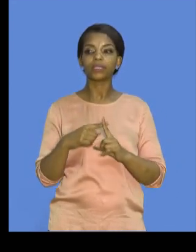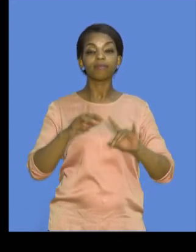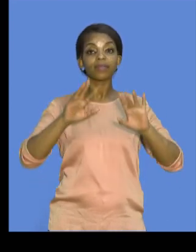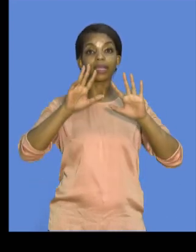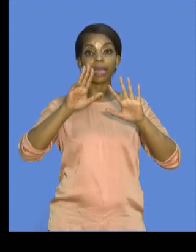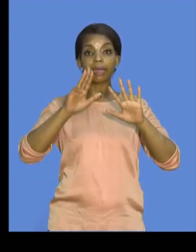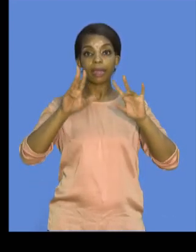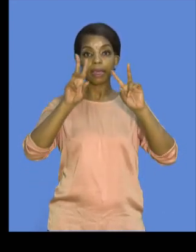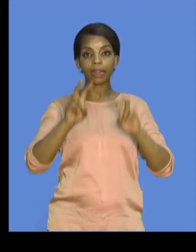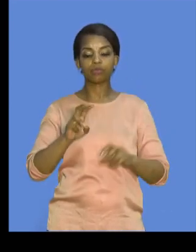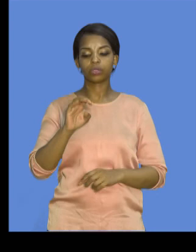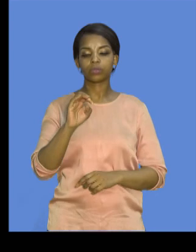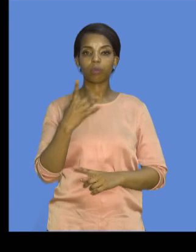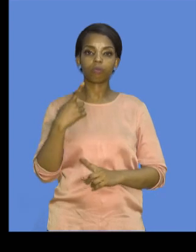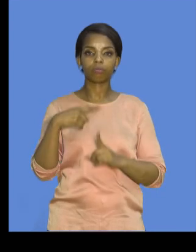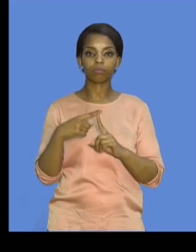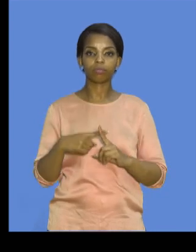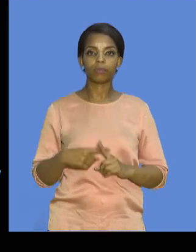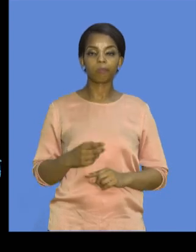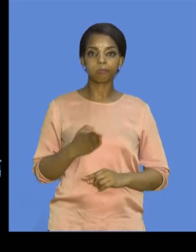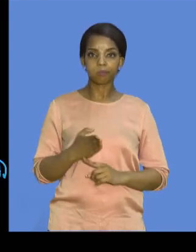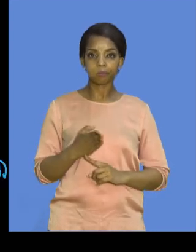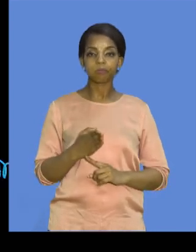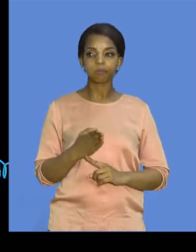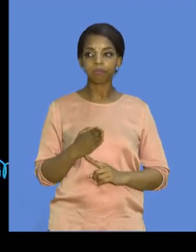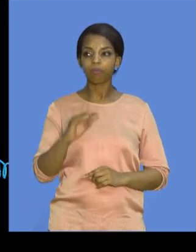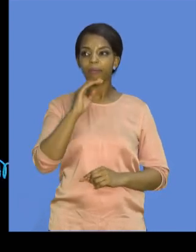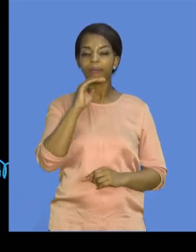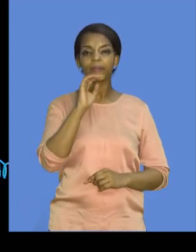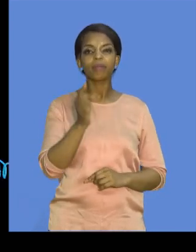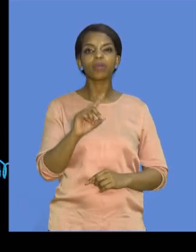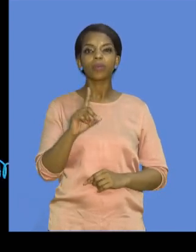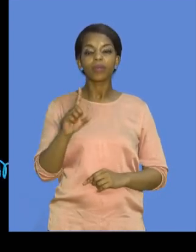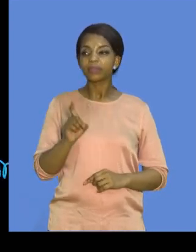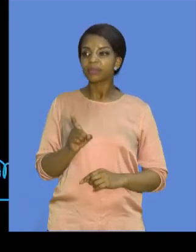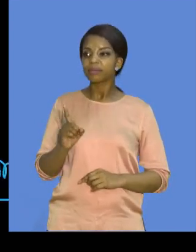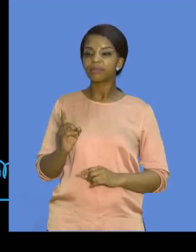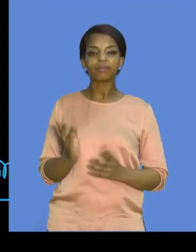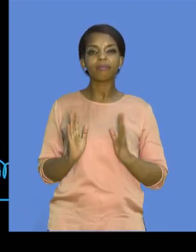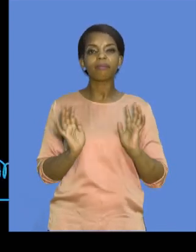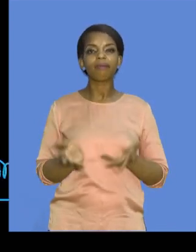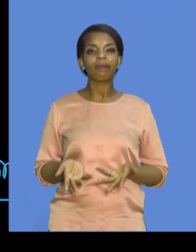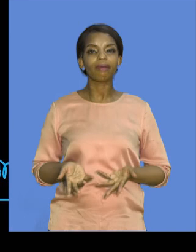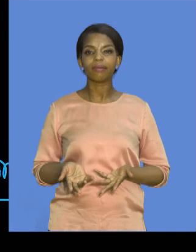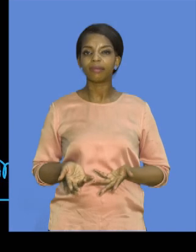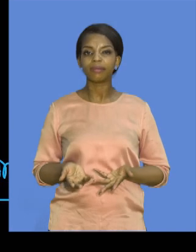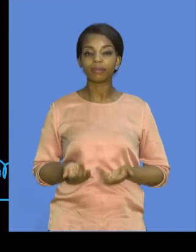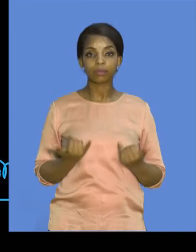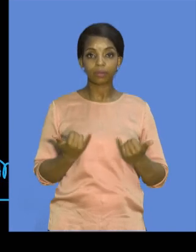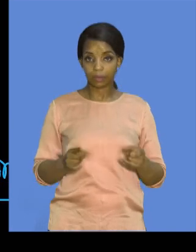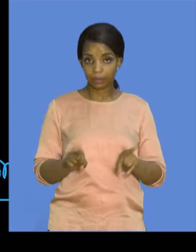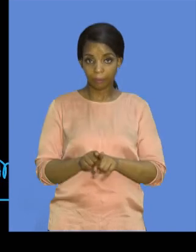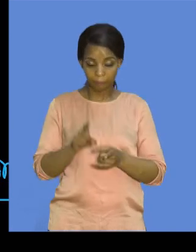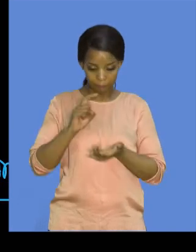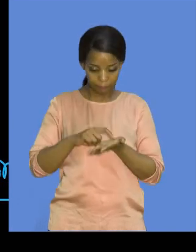9 electrons. So this does not have a unit because it's just the number of electrons. So when you do the